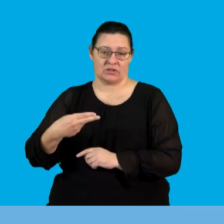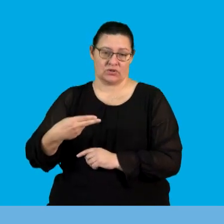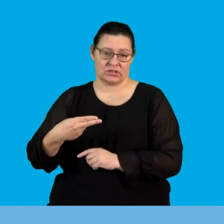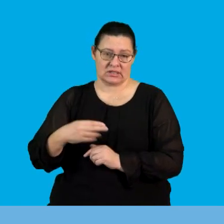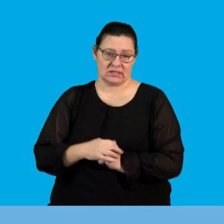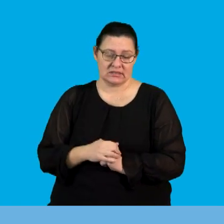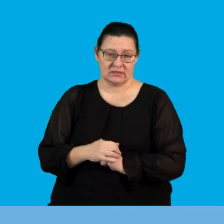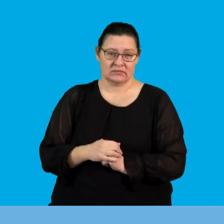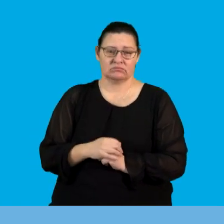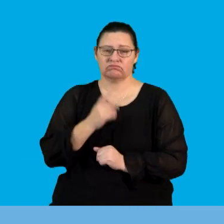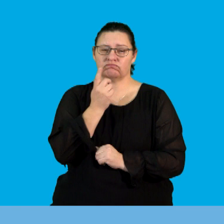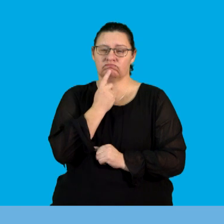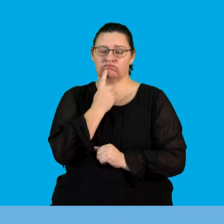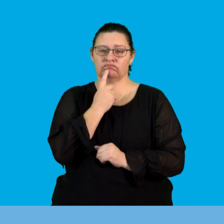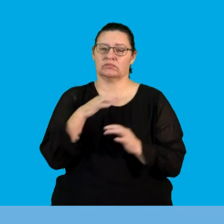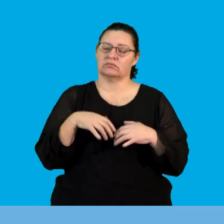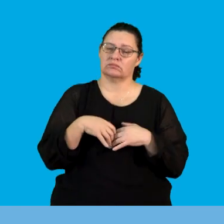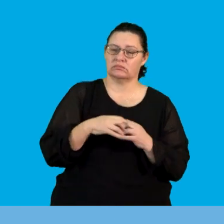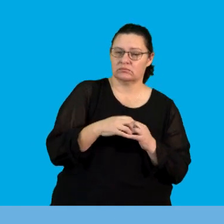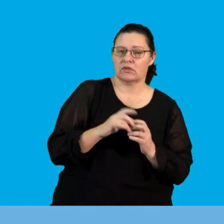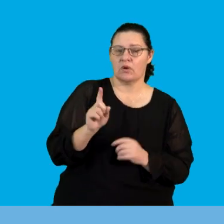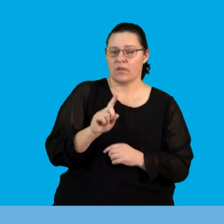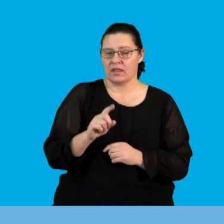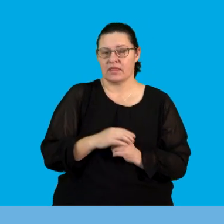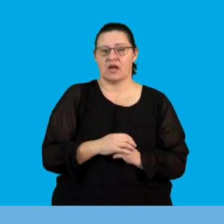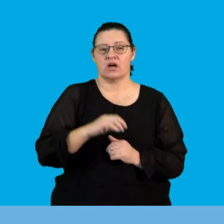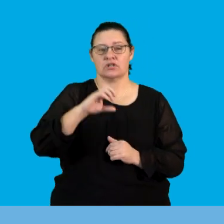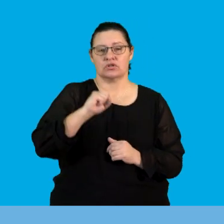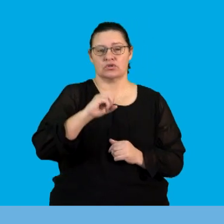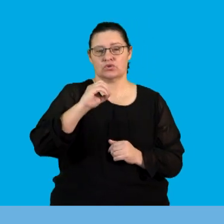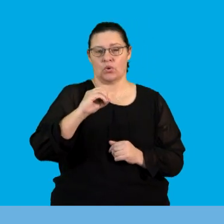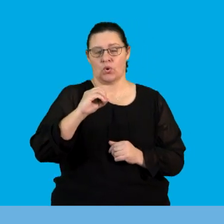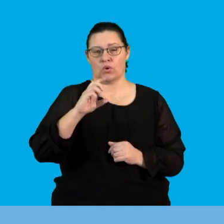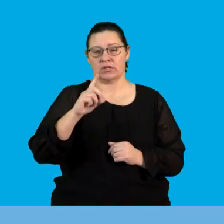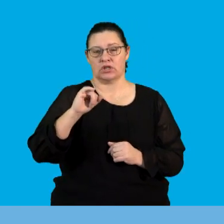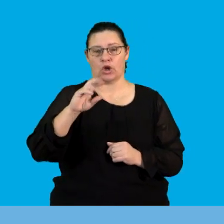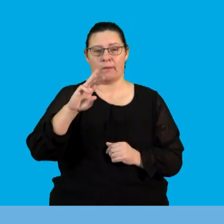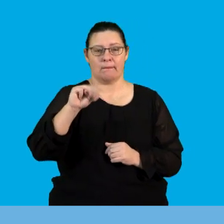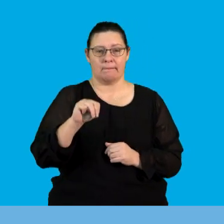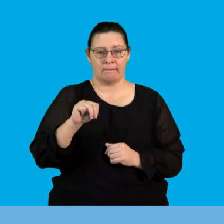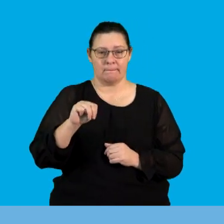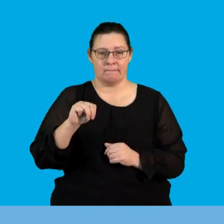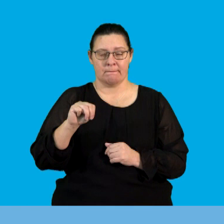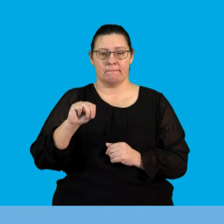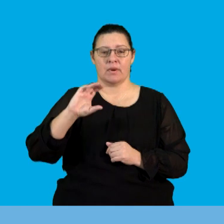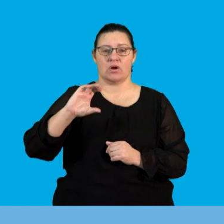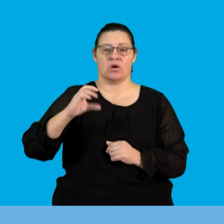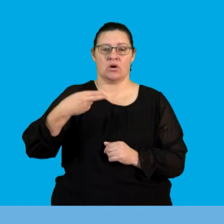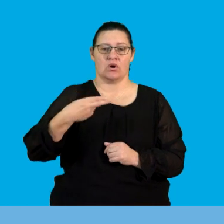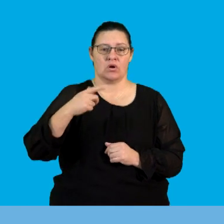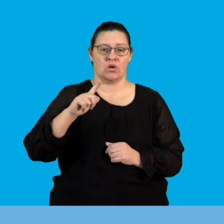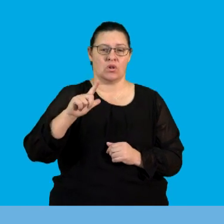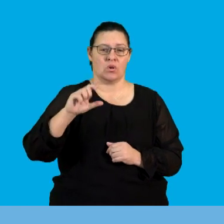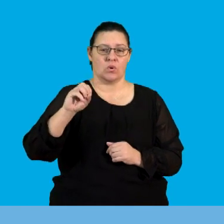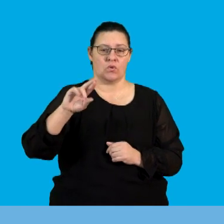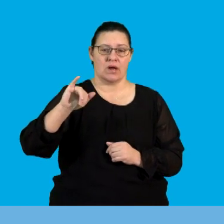famous one. So this is our HCl reacting with NaCl to form something else. So what does it form? It's going